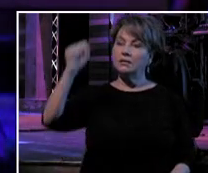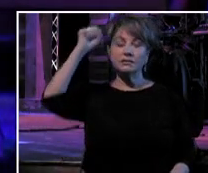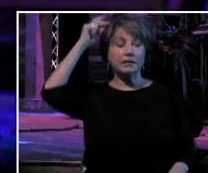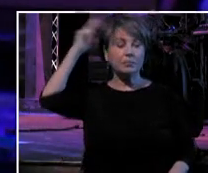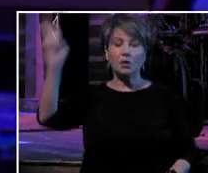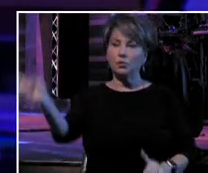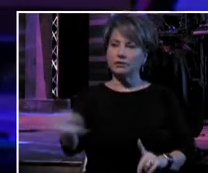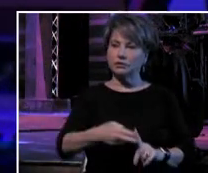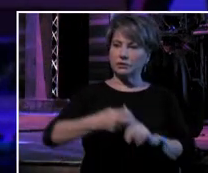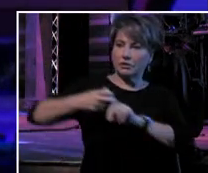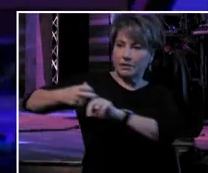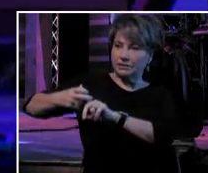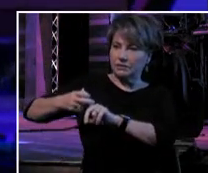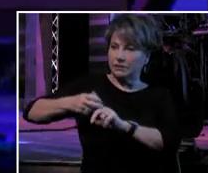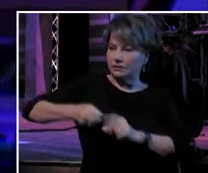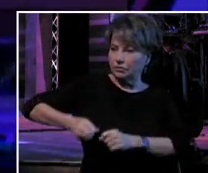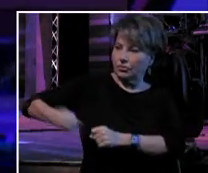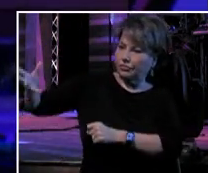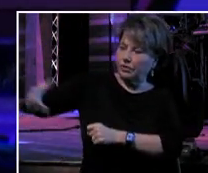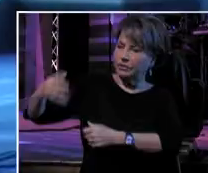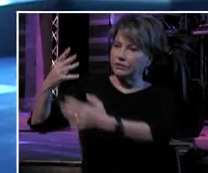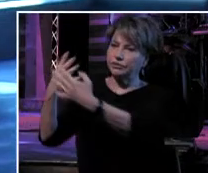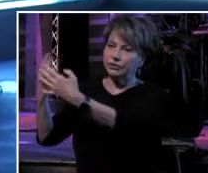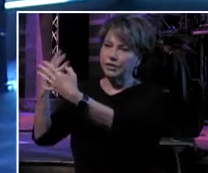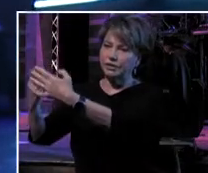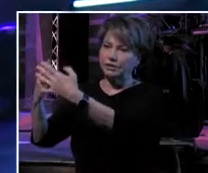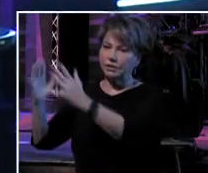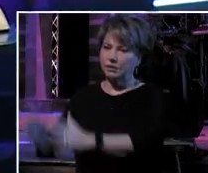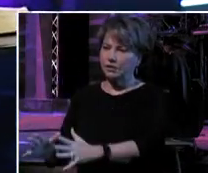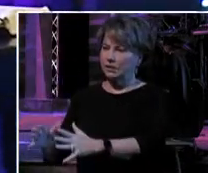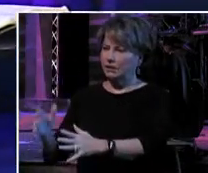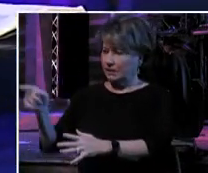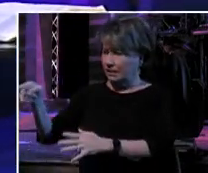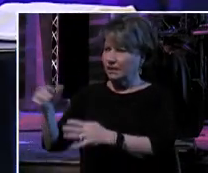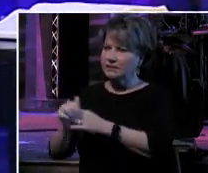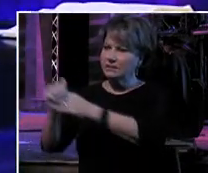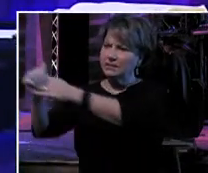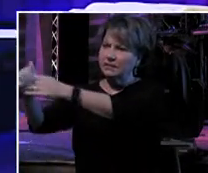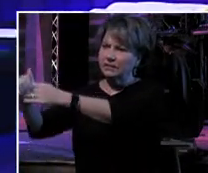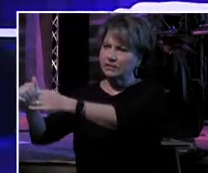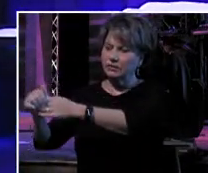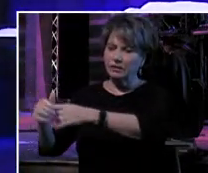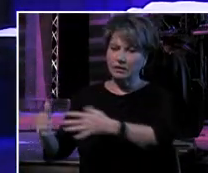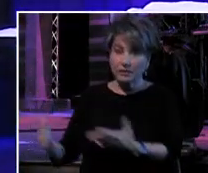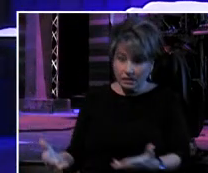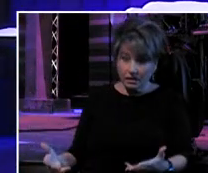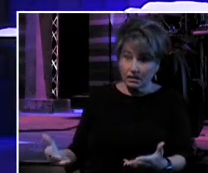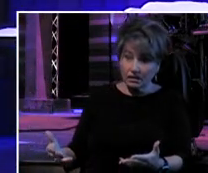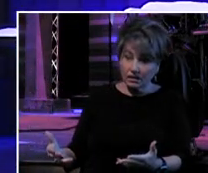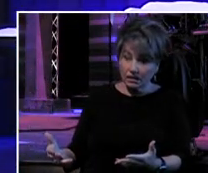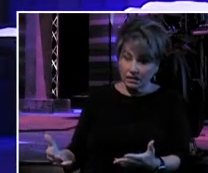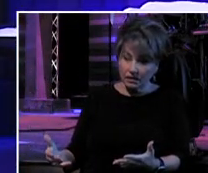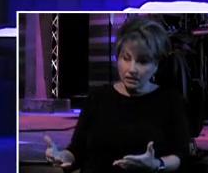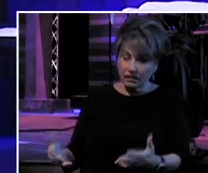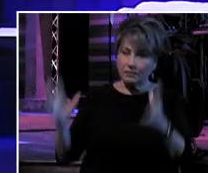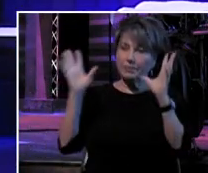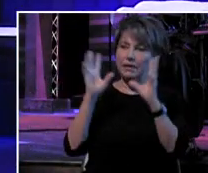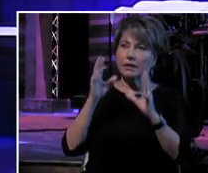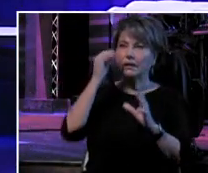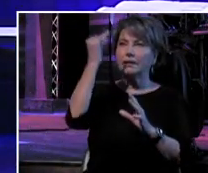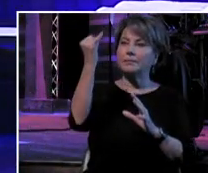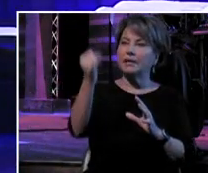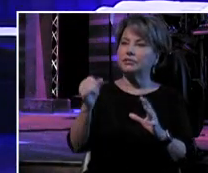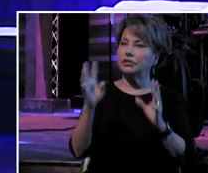arrested. Apostle Paul's our leader. Can you imagine that pastor's conference? Hey, guys, we may